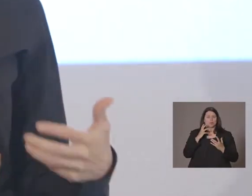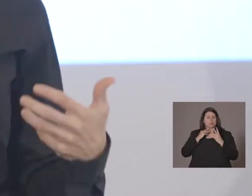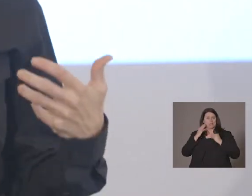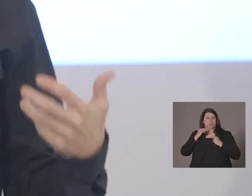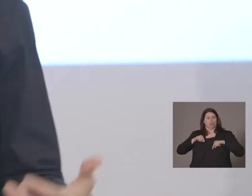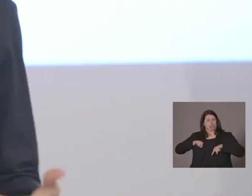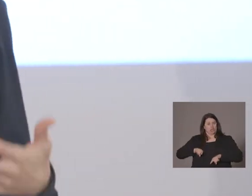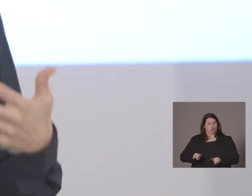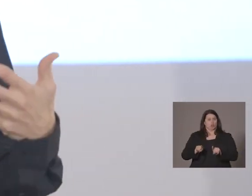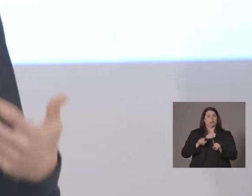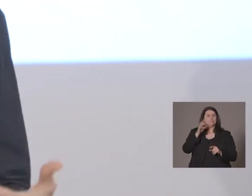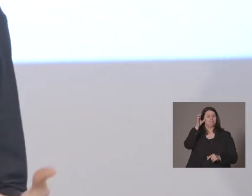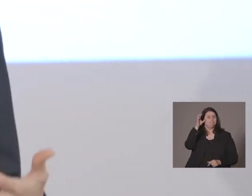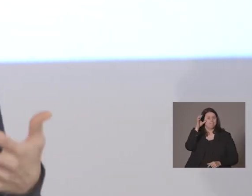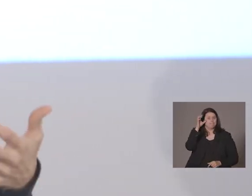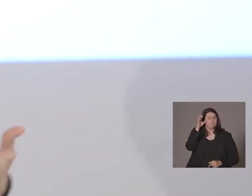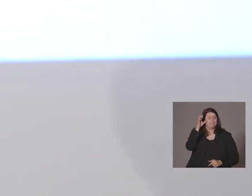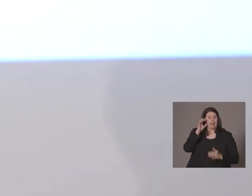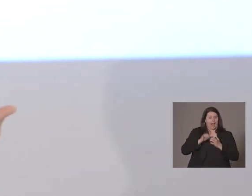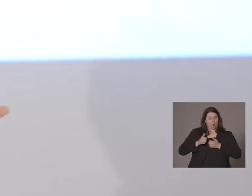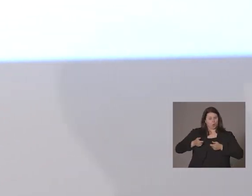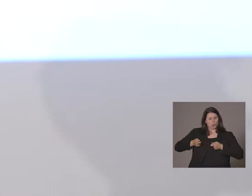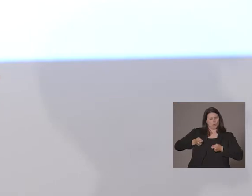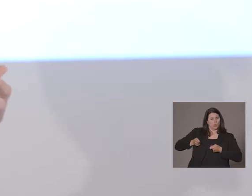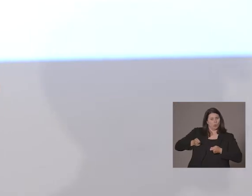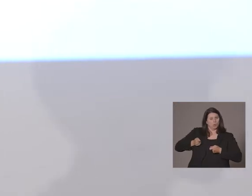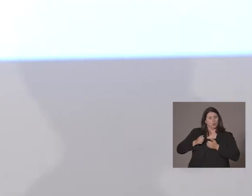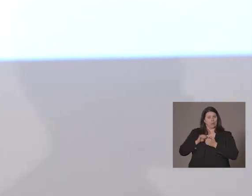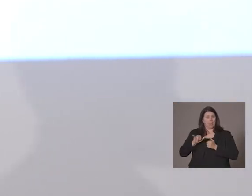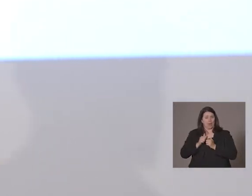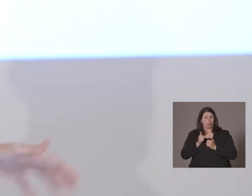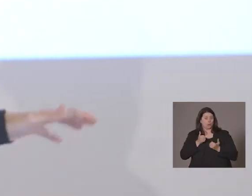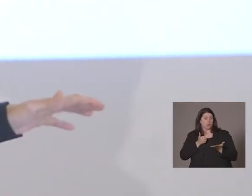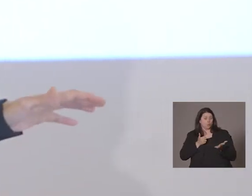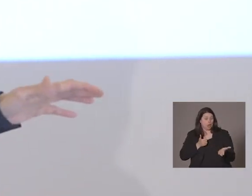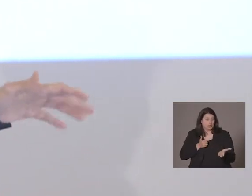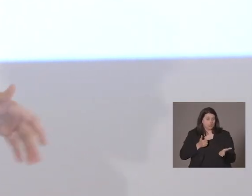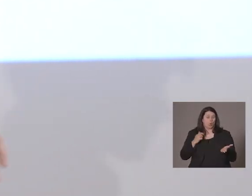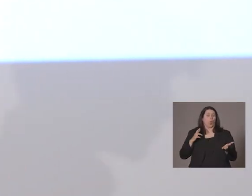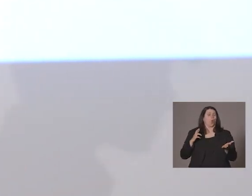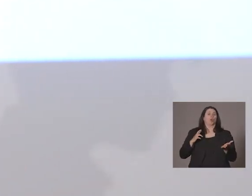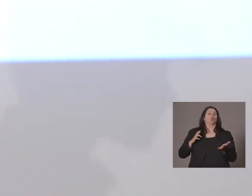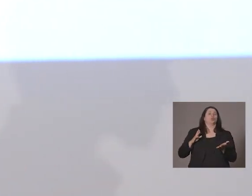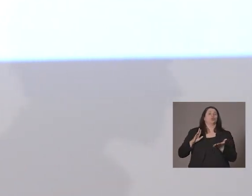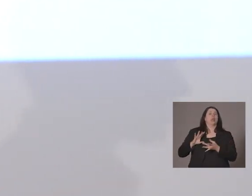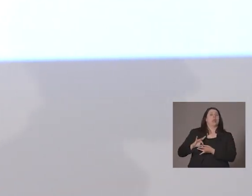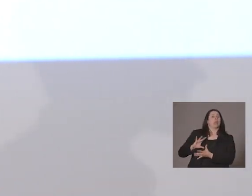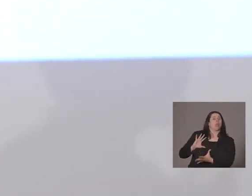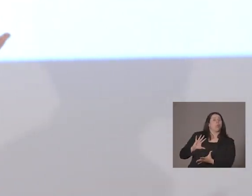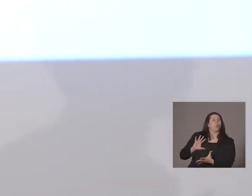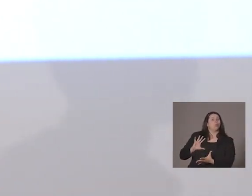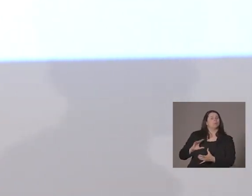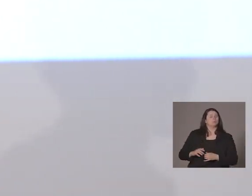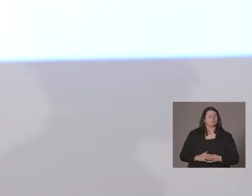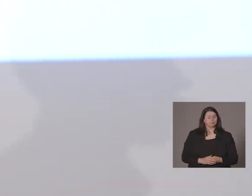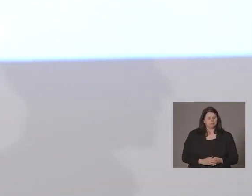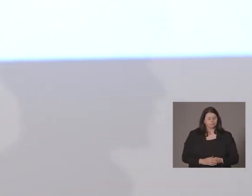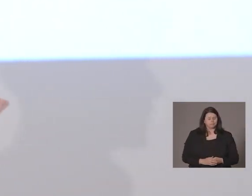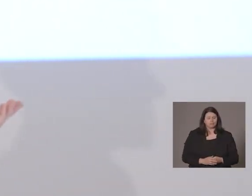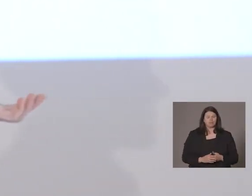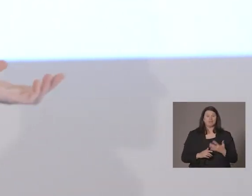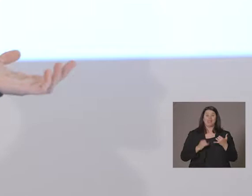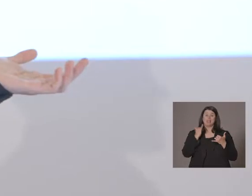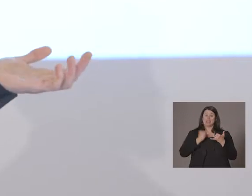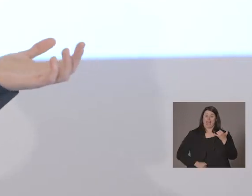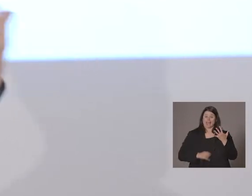and what you might try to do to work with it, to stay present or to let it discharge. The last one is honor the